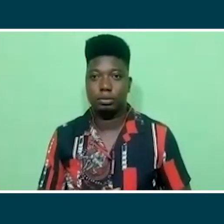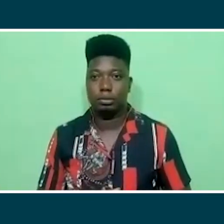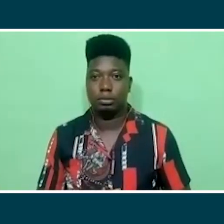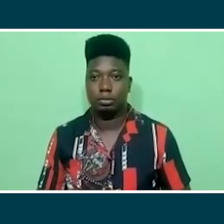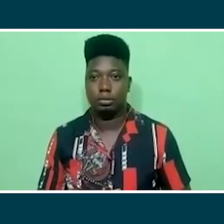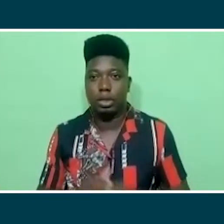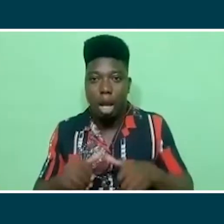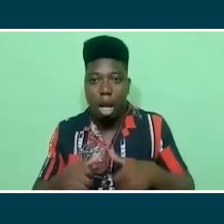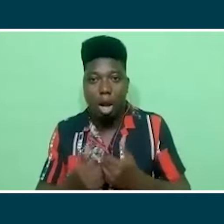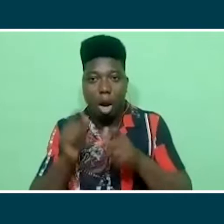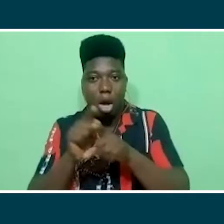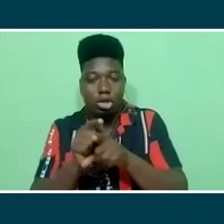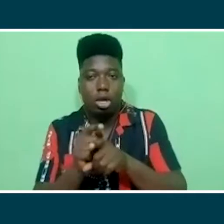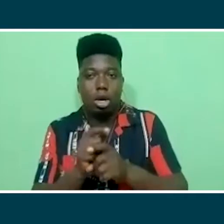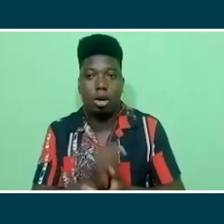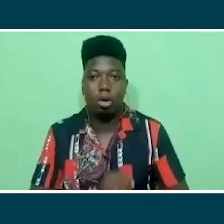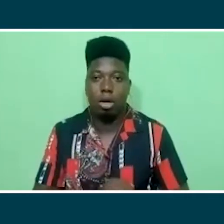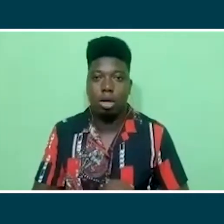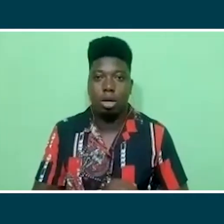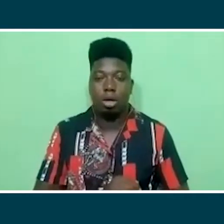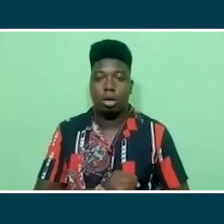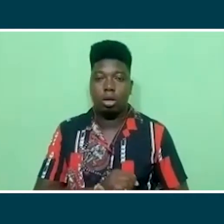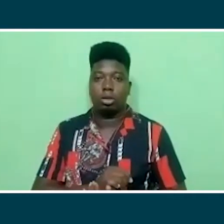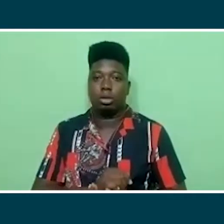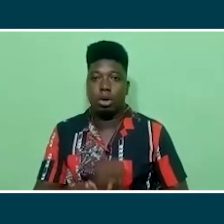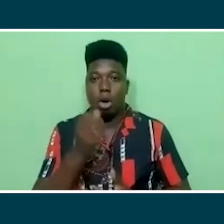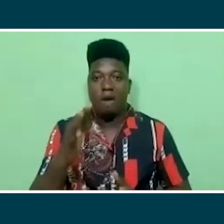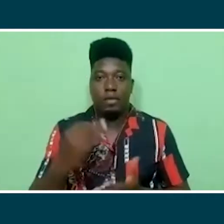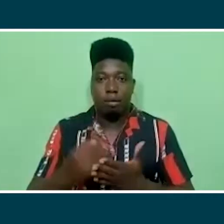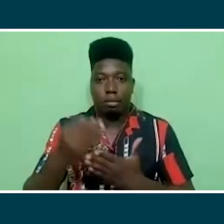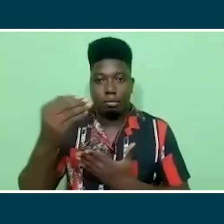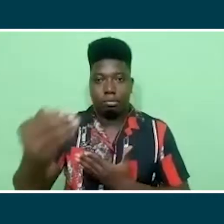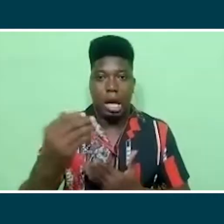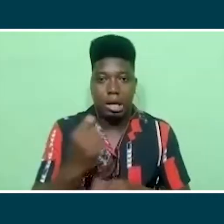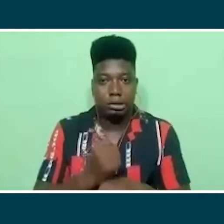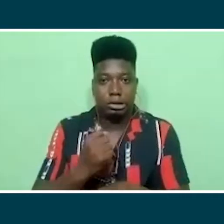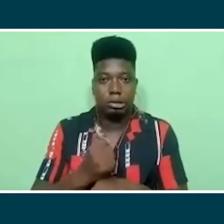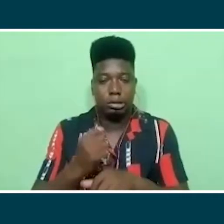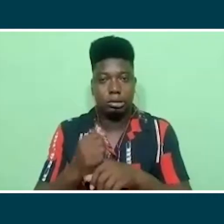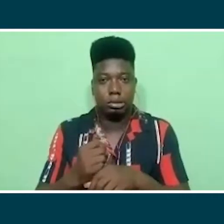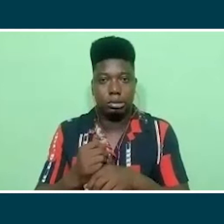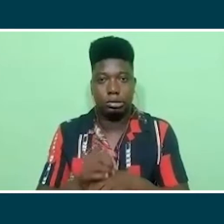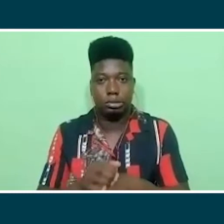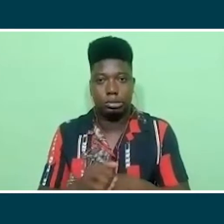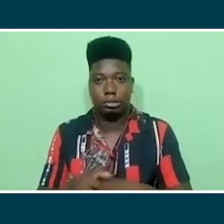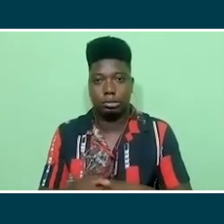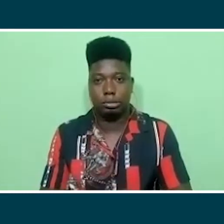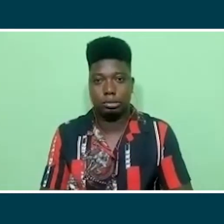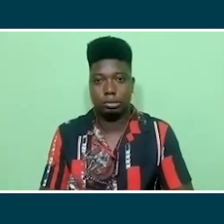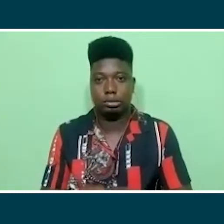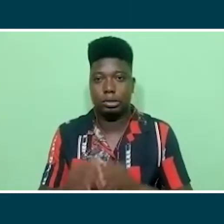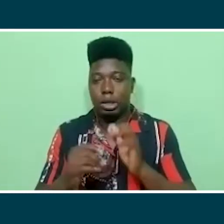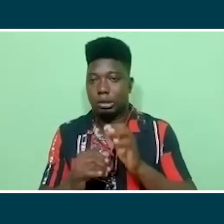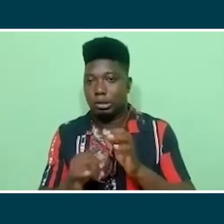the concept of a binary gender identity. And people can go back and watch our session